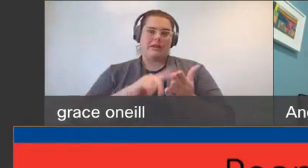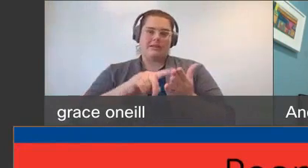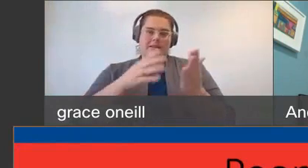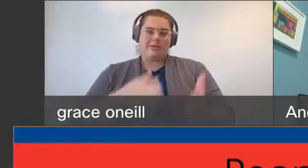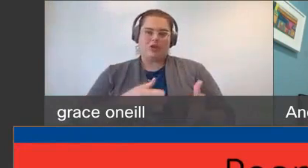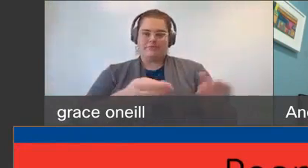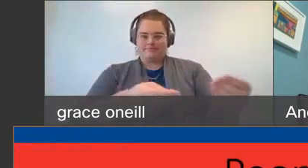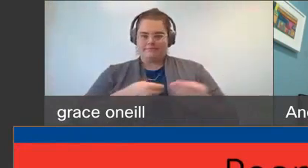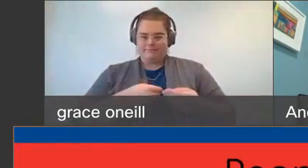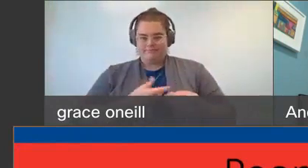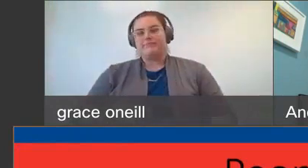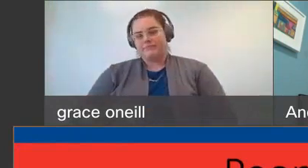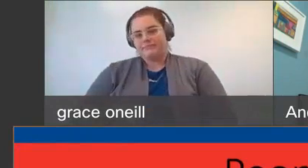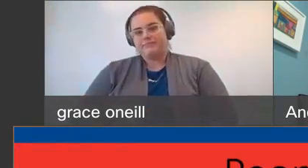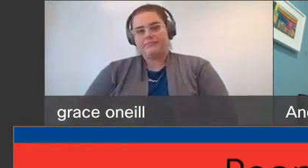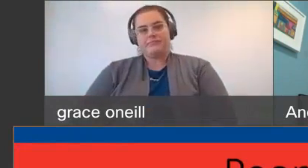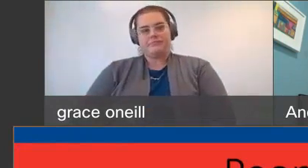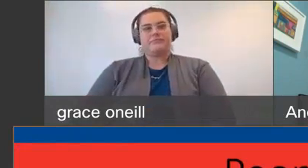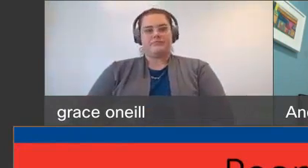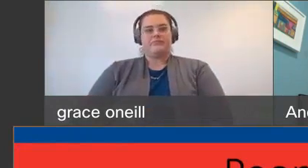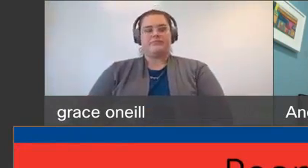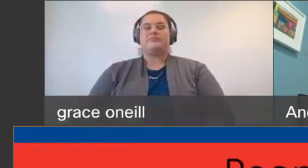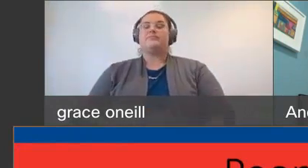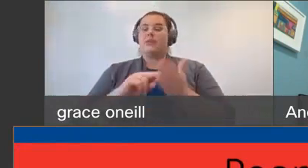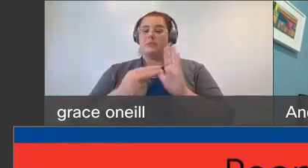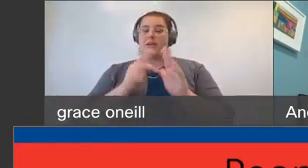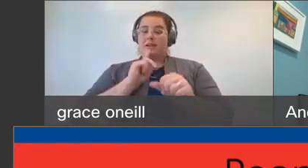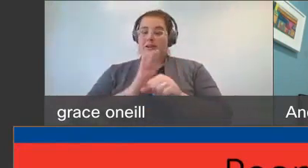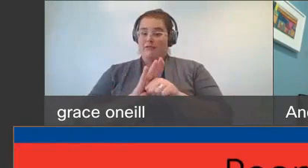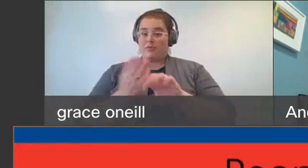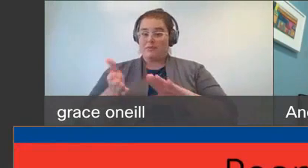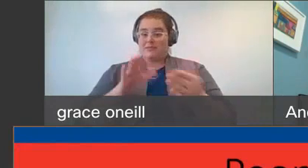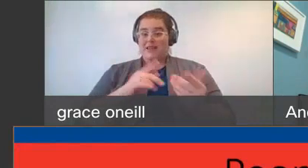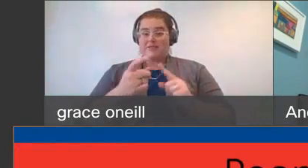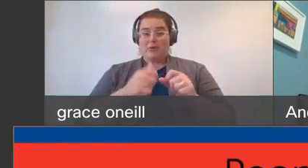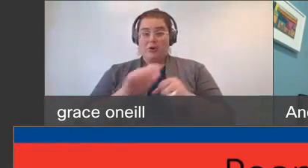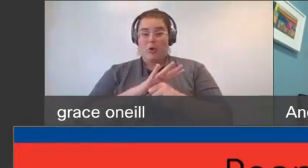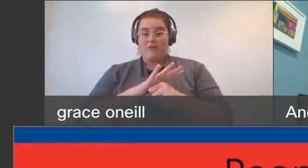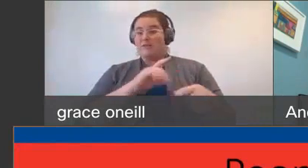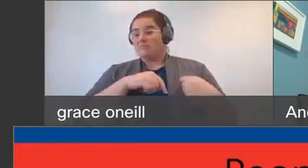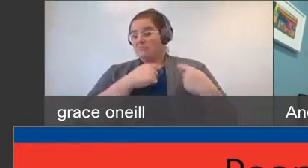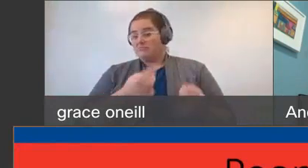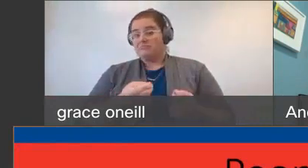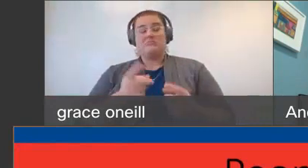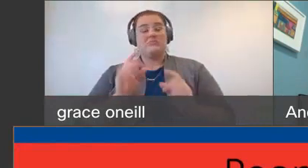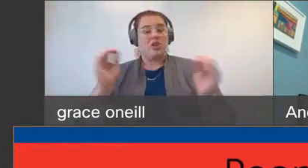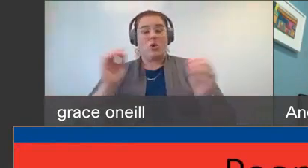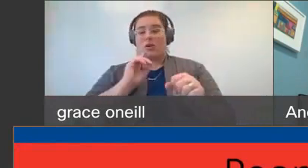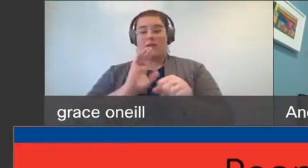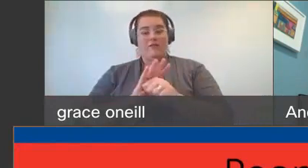And so therefore of confirmed COVID deaths, we've not had a person die from COVID, from a confirmed